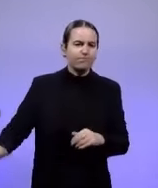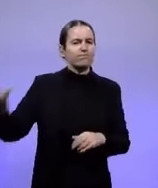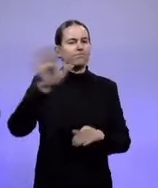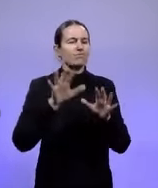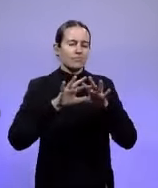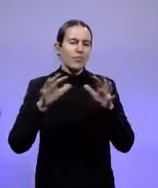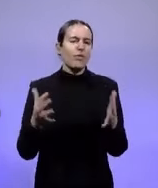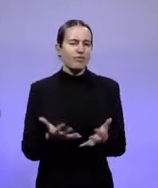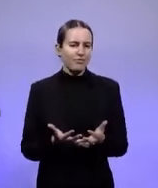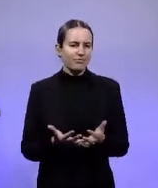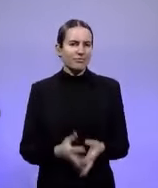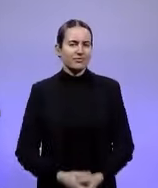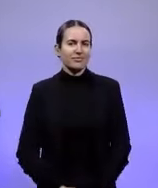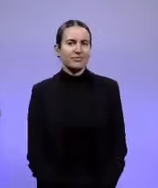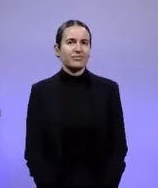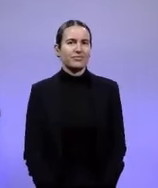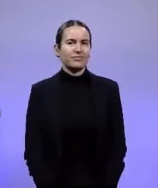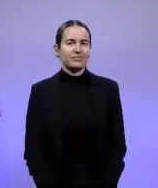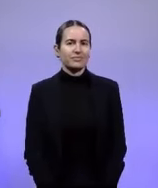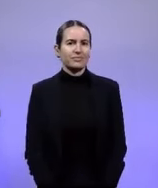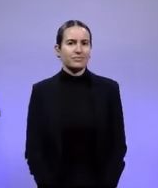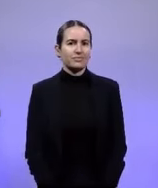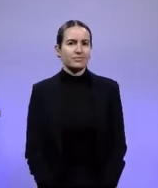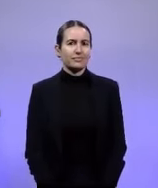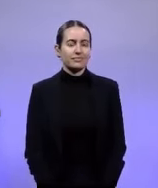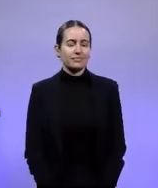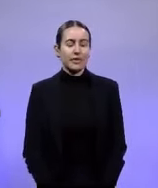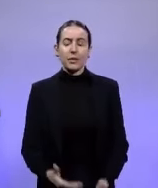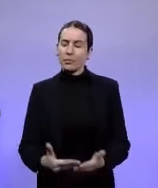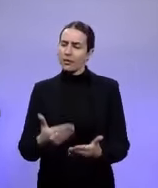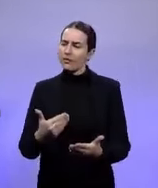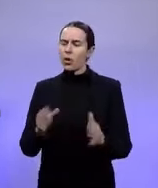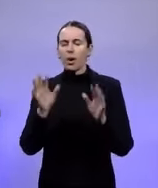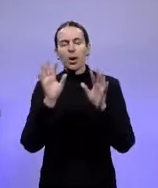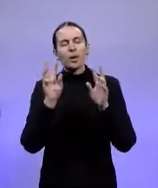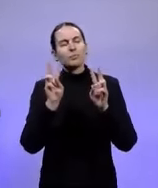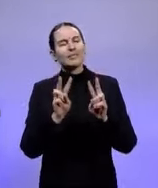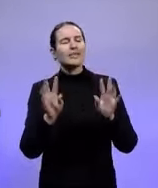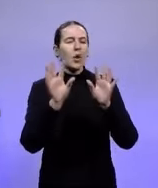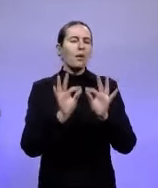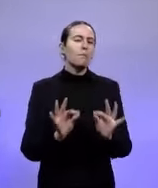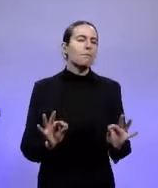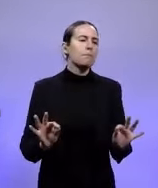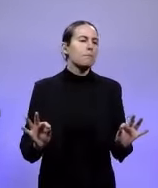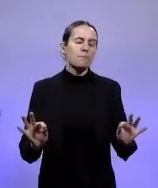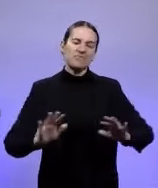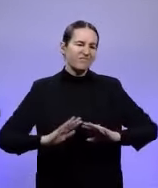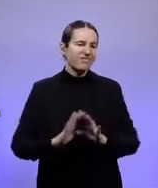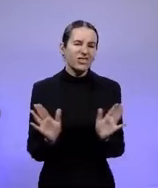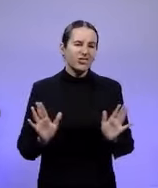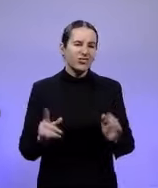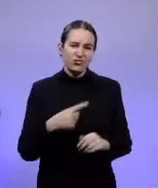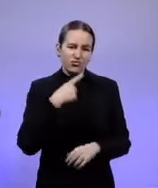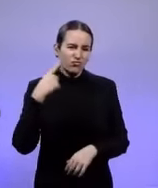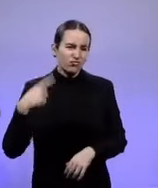The times of blissful calm are over. The post-war epoch